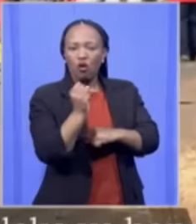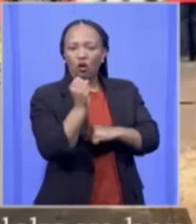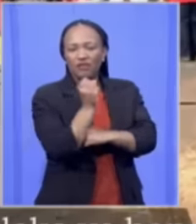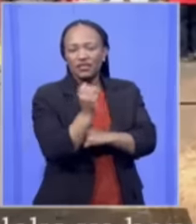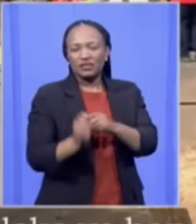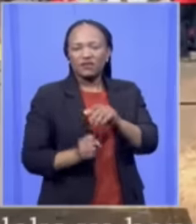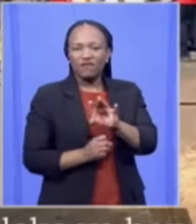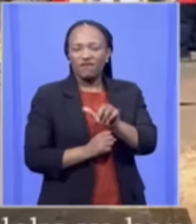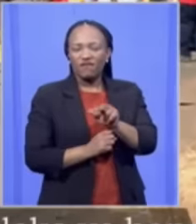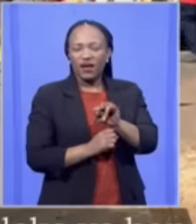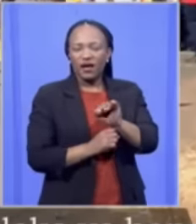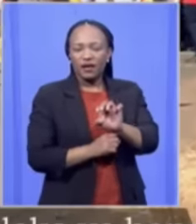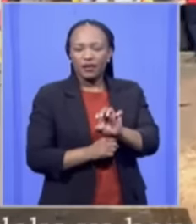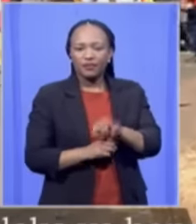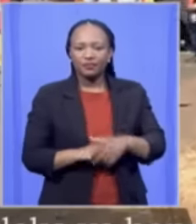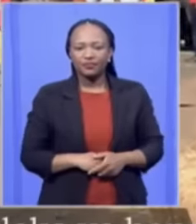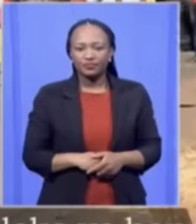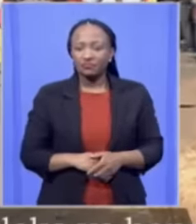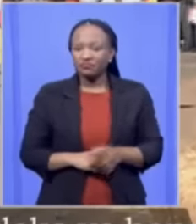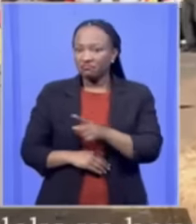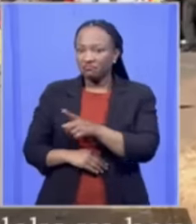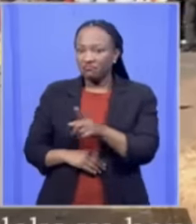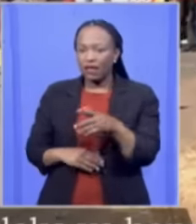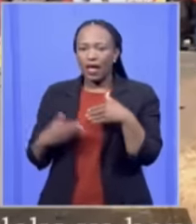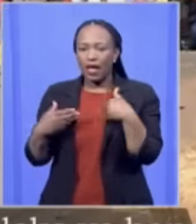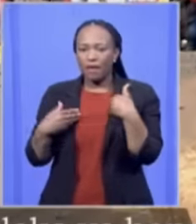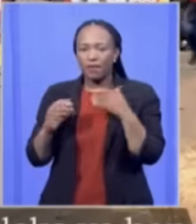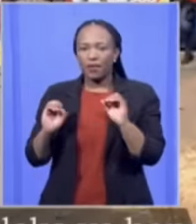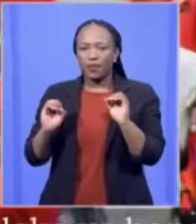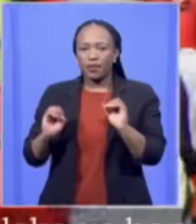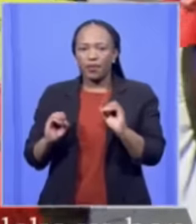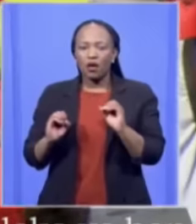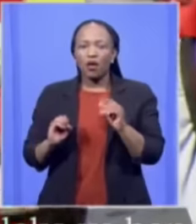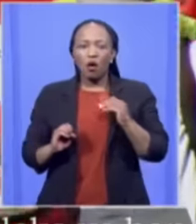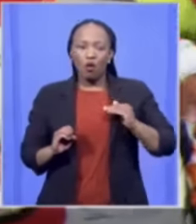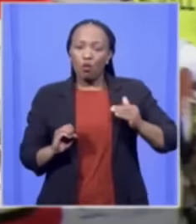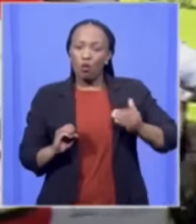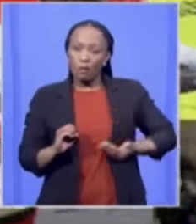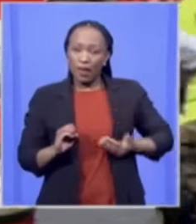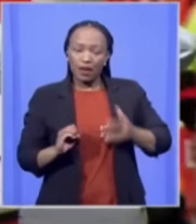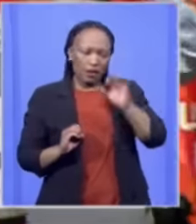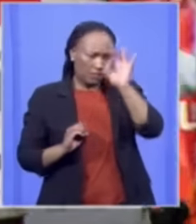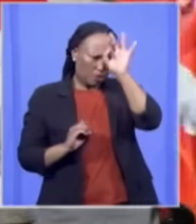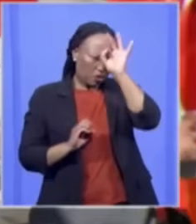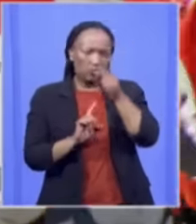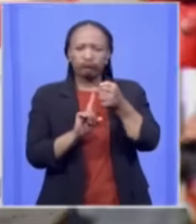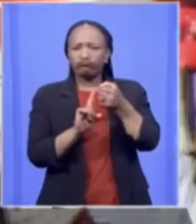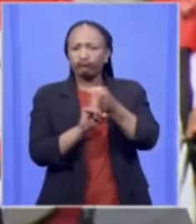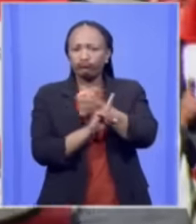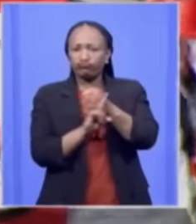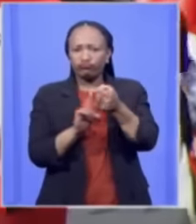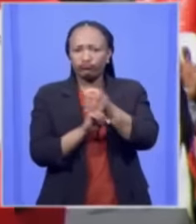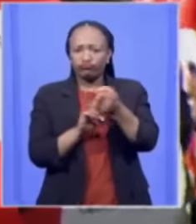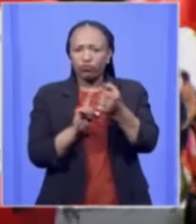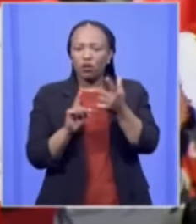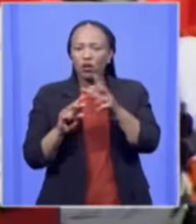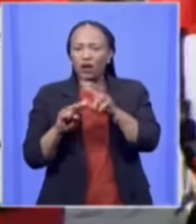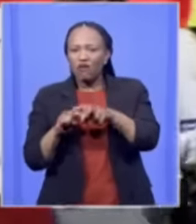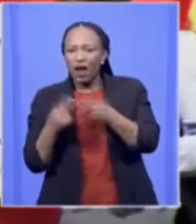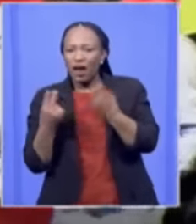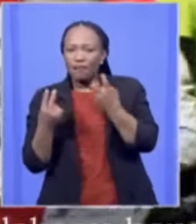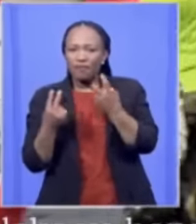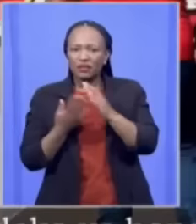Ba shakgaditswe ke go se tsholwe sentle ga basadi mo sepodising sa Afrika Borwa se se latela dipego tsa magatwe a petelelo le go